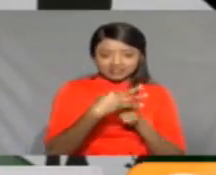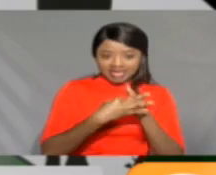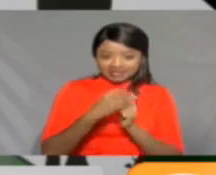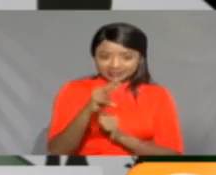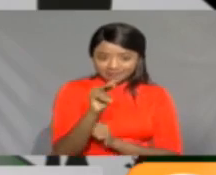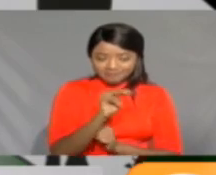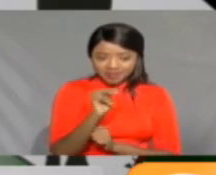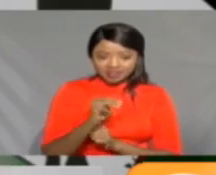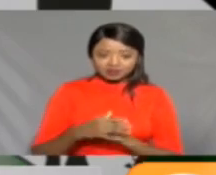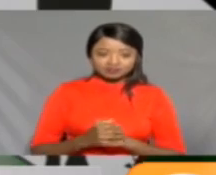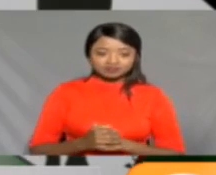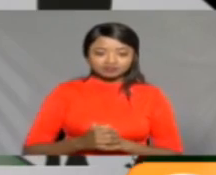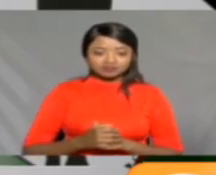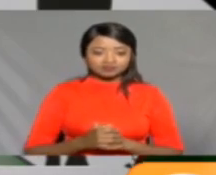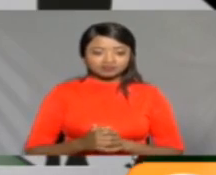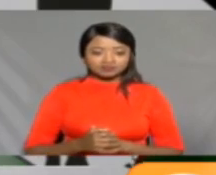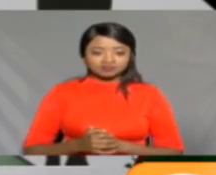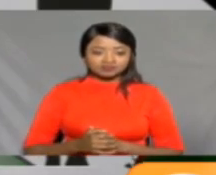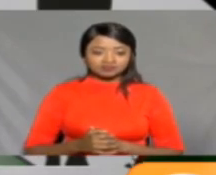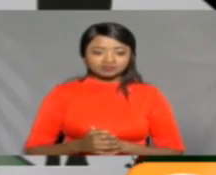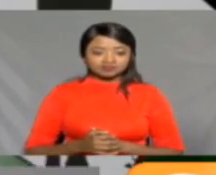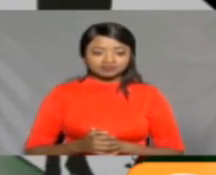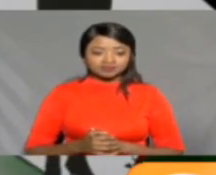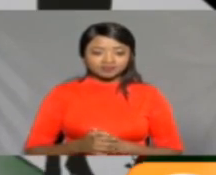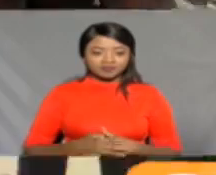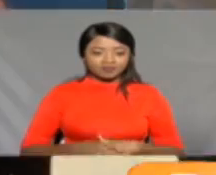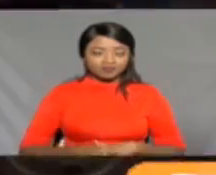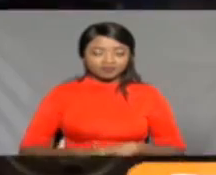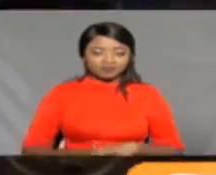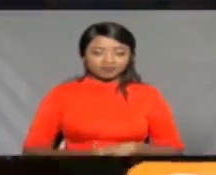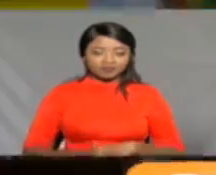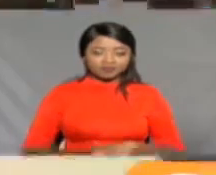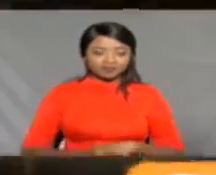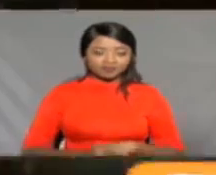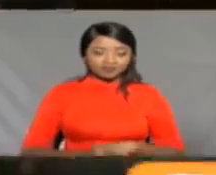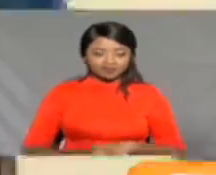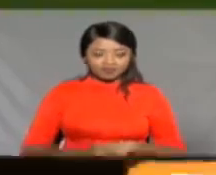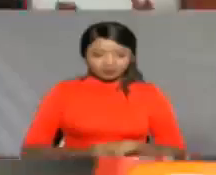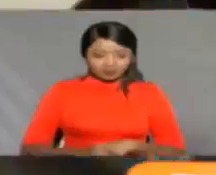38,610,097 Kenyans. Sam Ogina, Citizen TV, Nairobi.